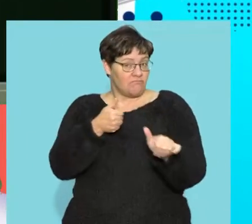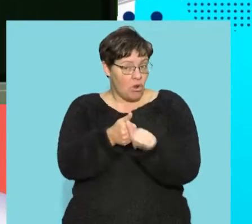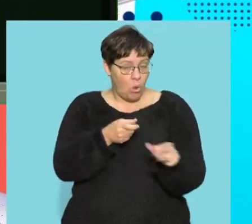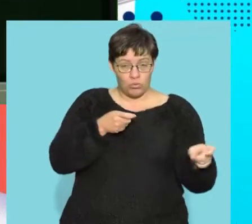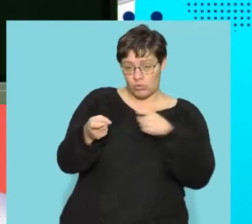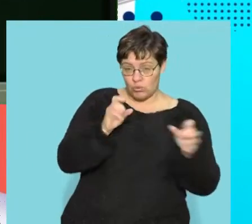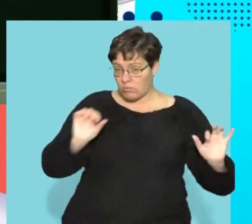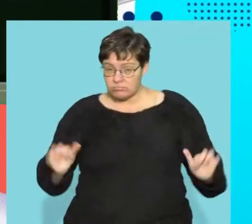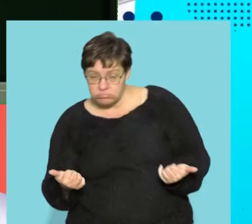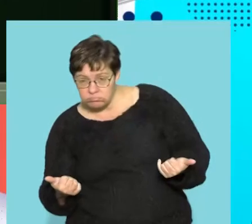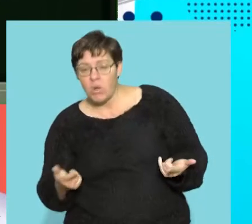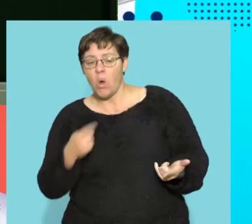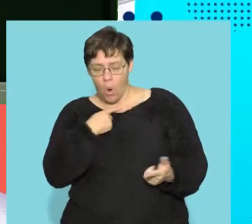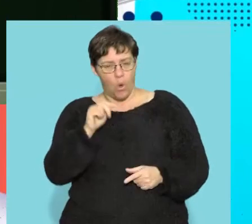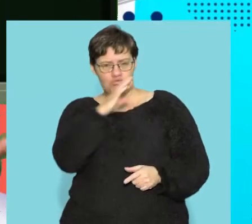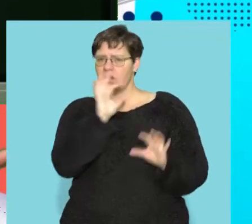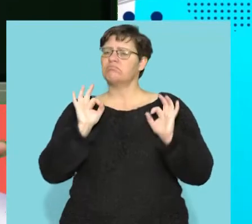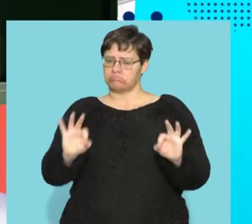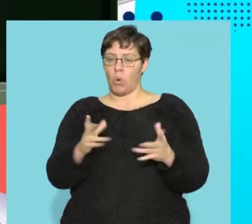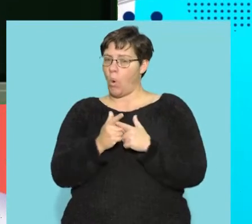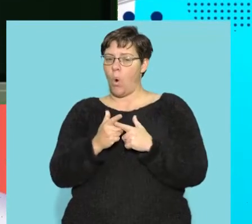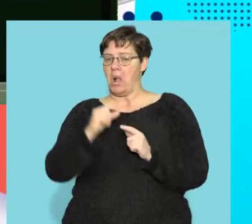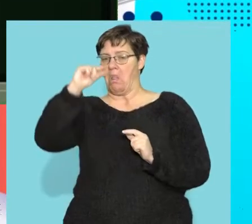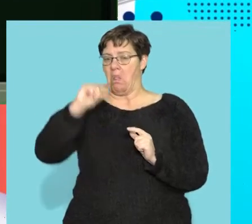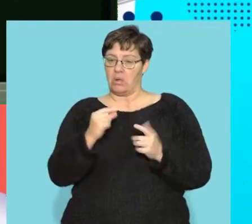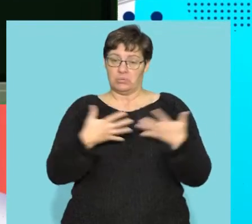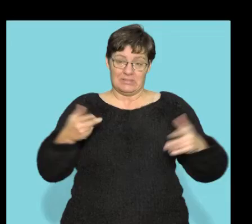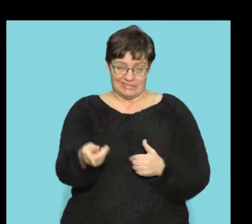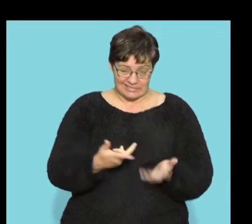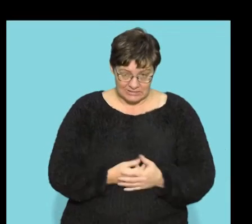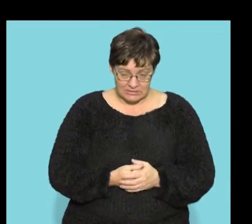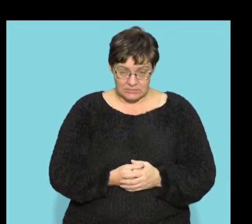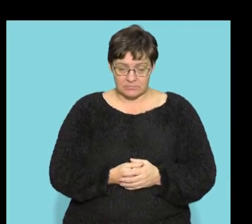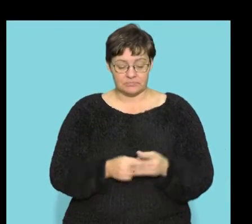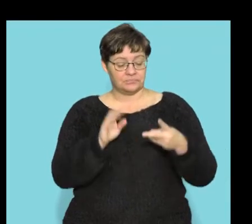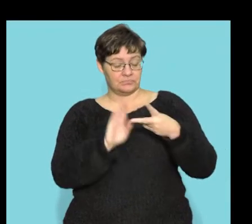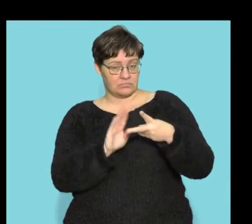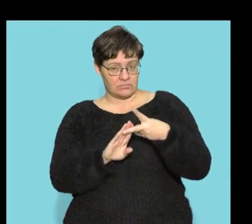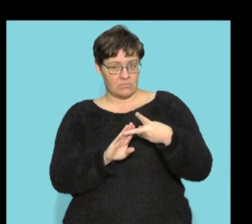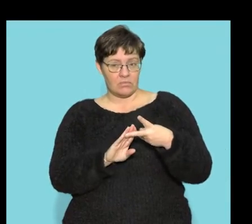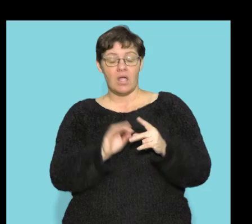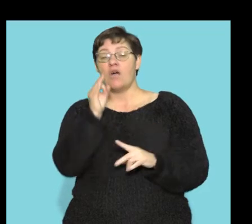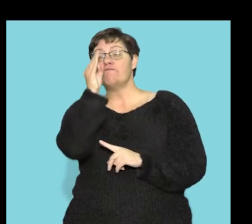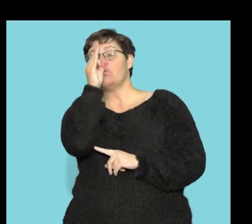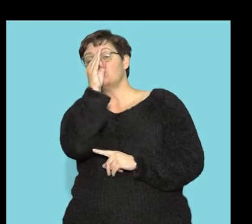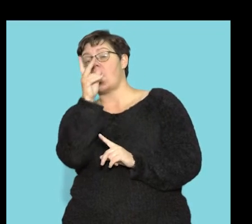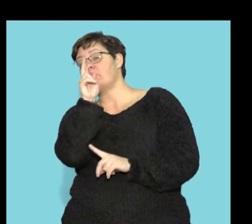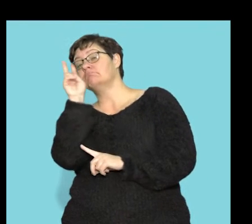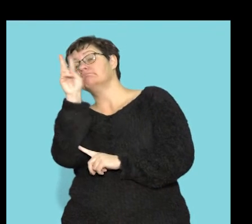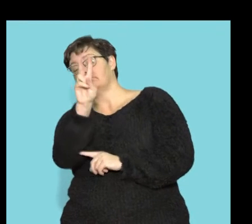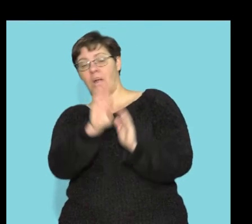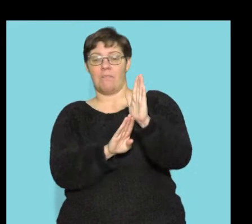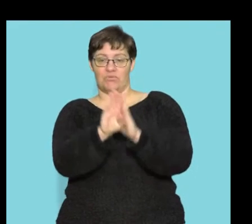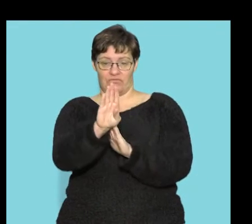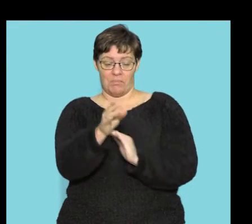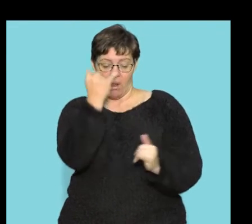well controlled, whether it was realistic, etc. To improve future projections. Yes. To